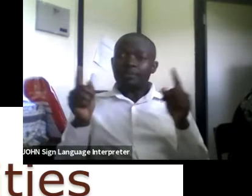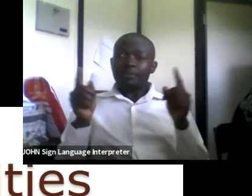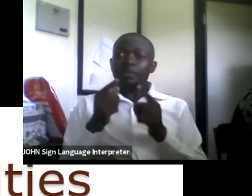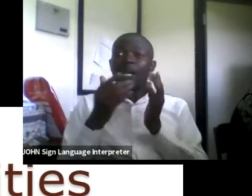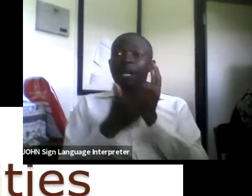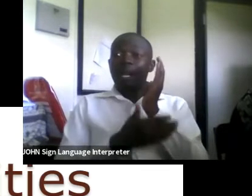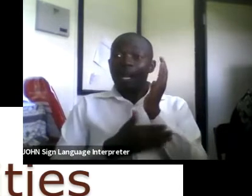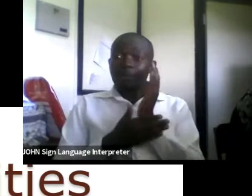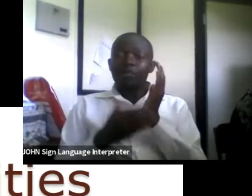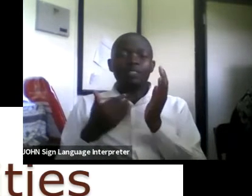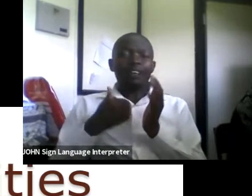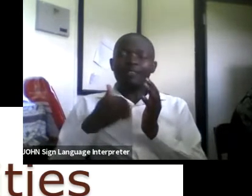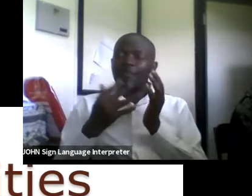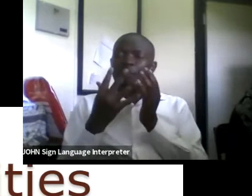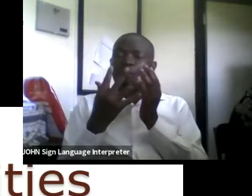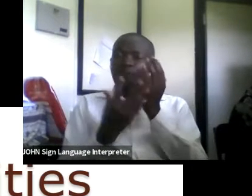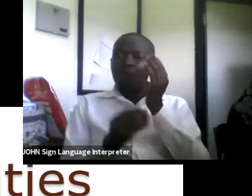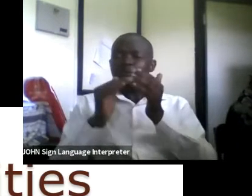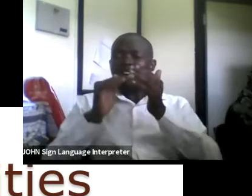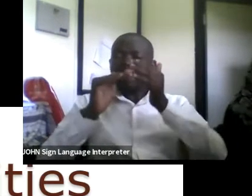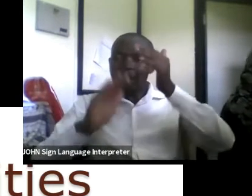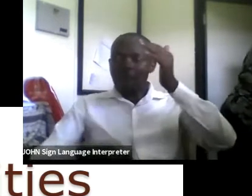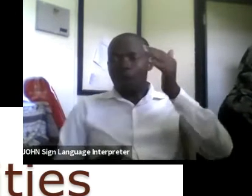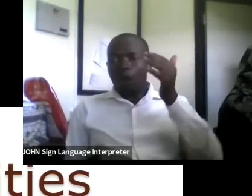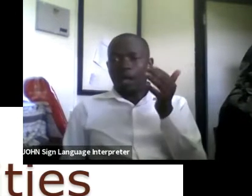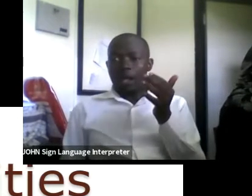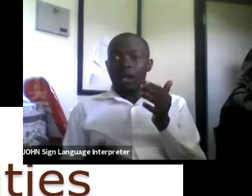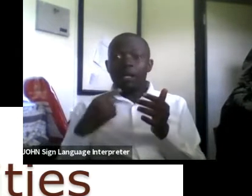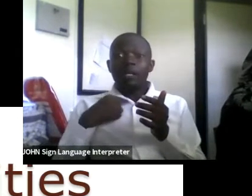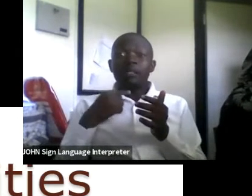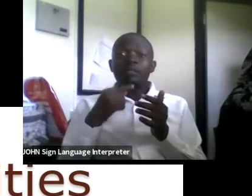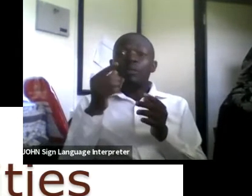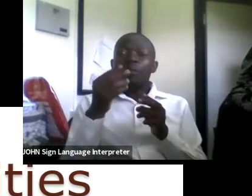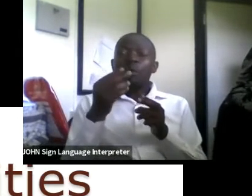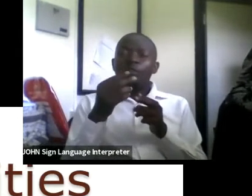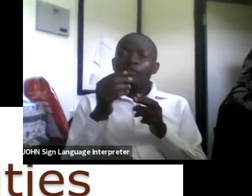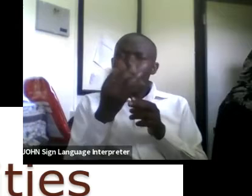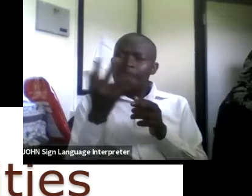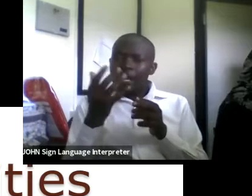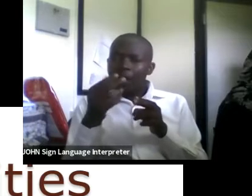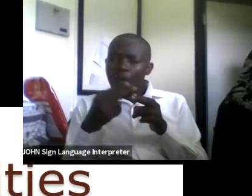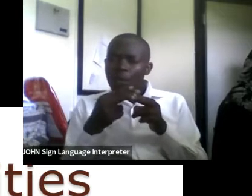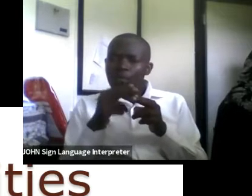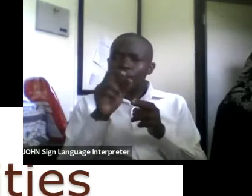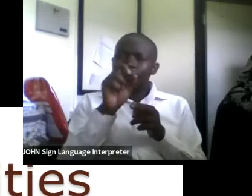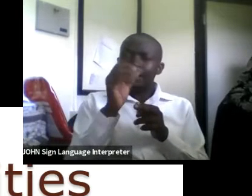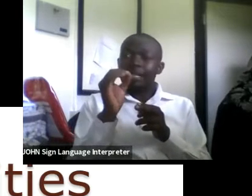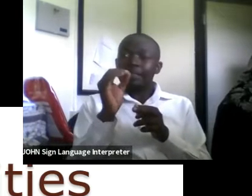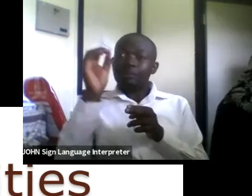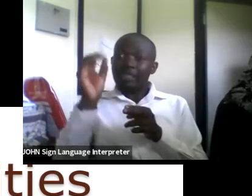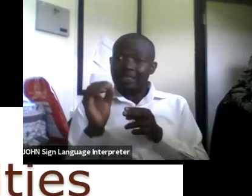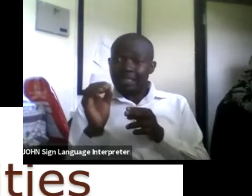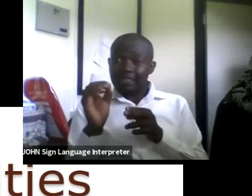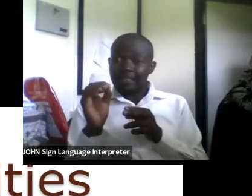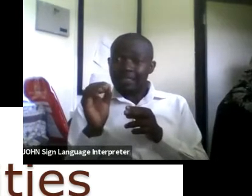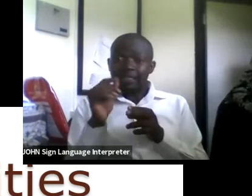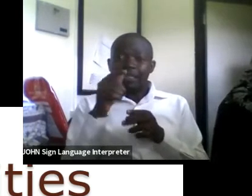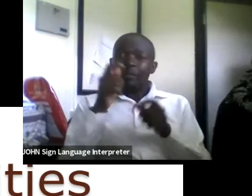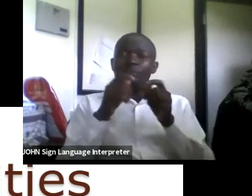poverty line. In fact, the figure is almost 80% of the 15% are people who live below